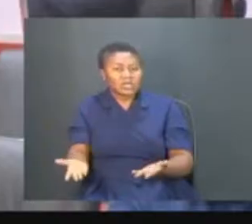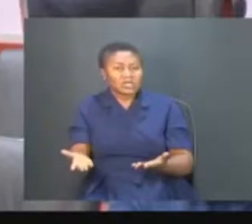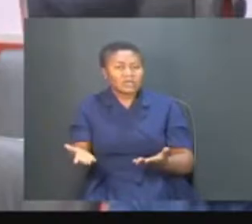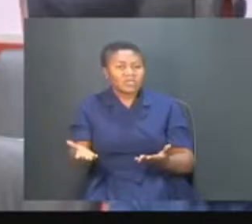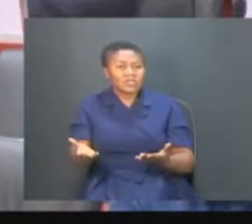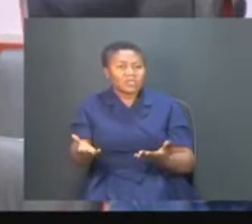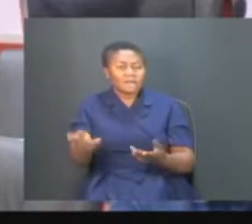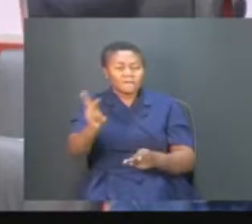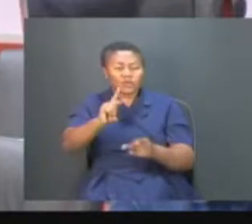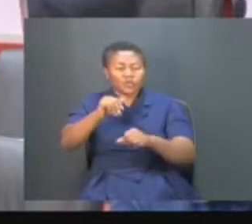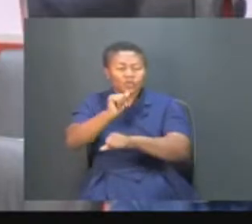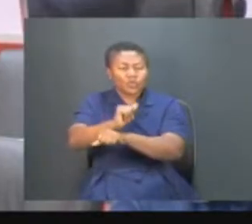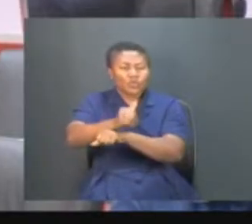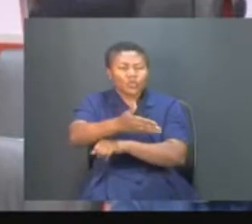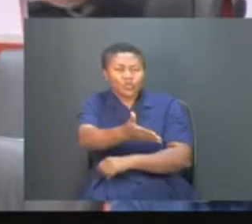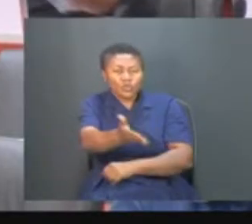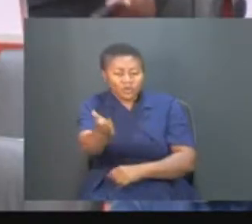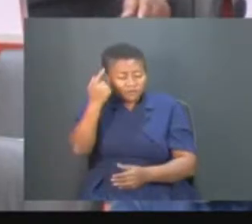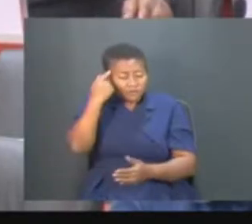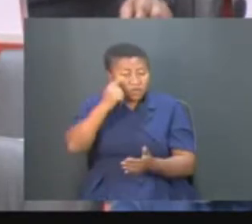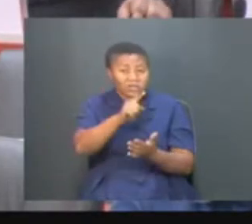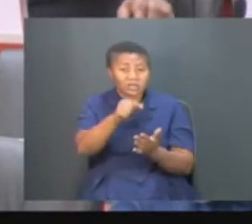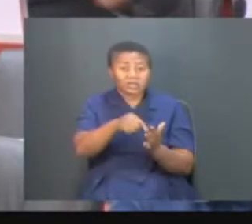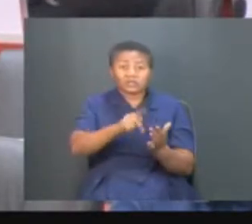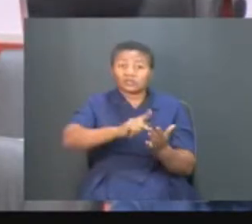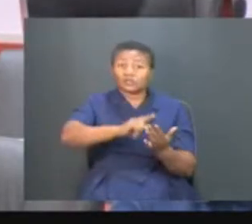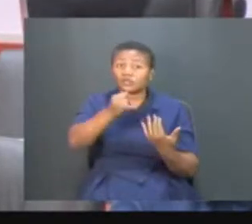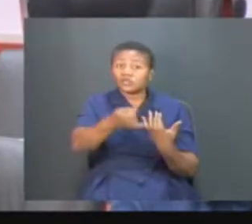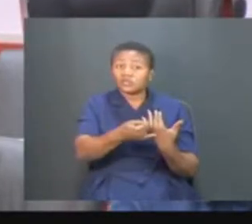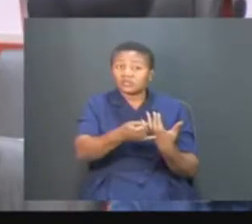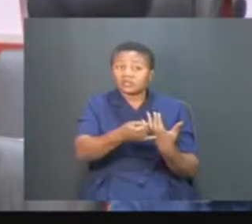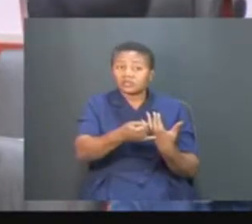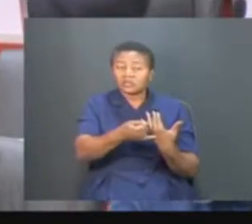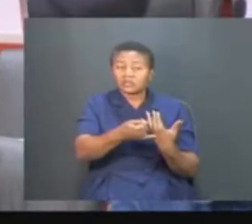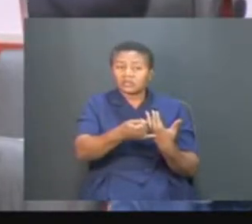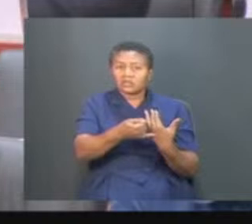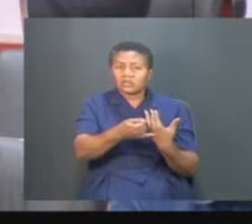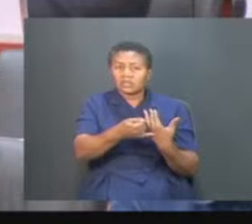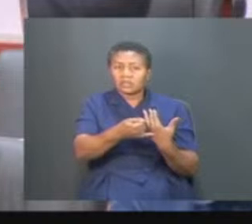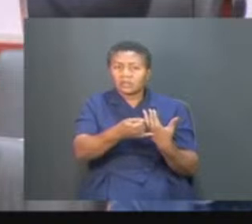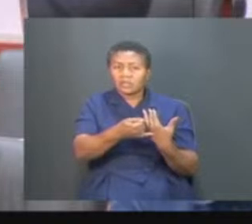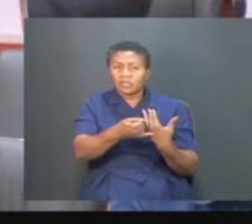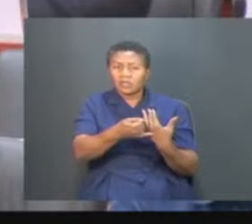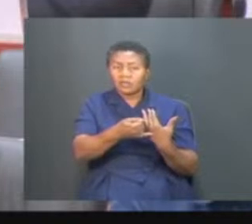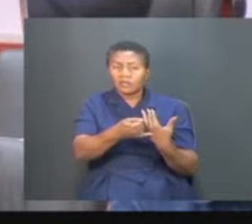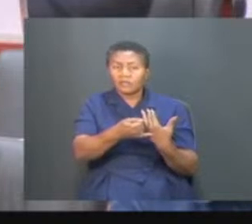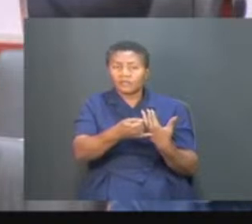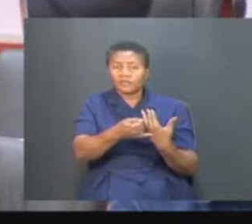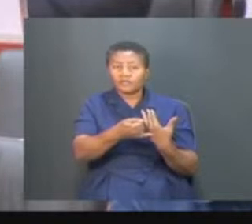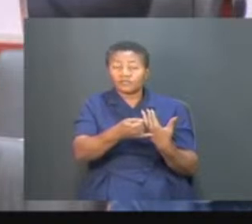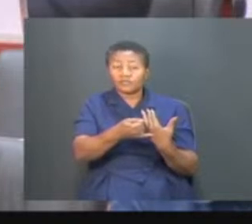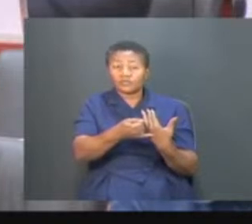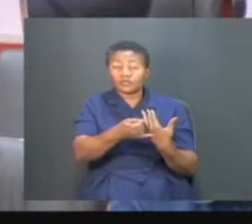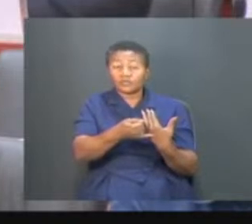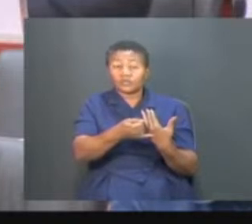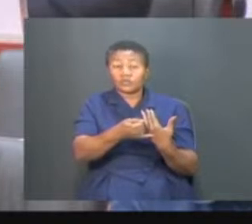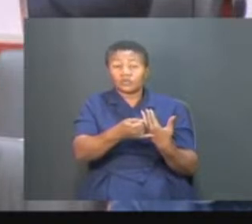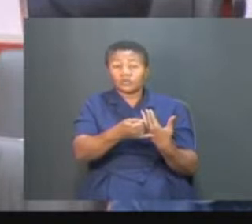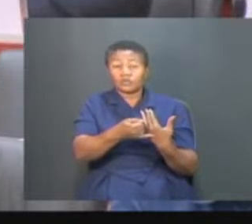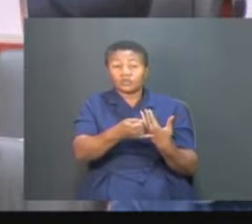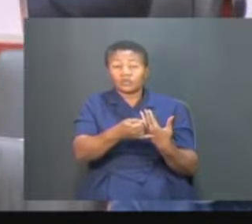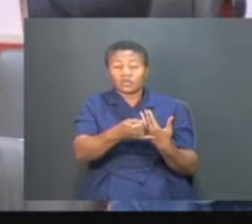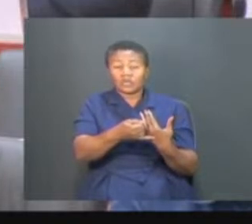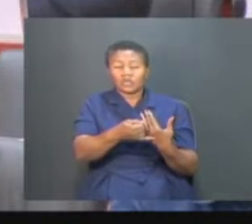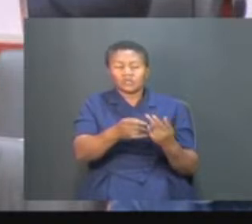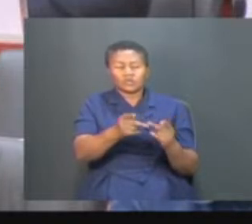rest of the big push project, you cannot say that the job of a civil engineer is not necessary. So indeed, thousands of